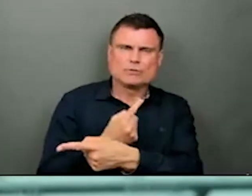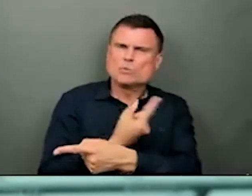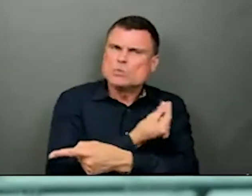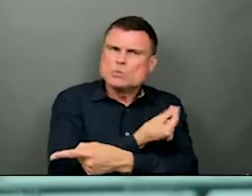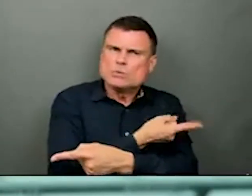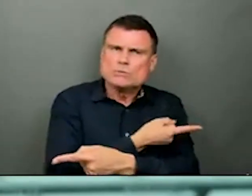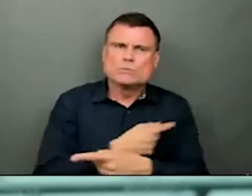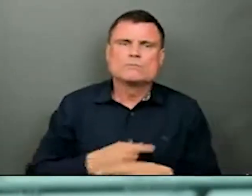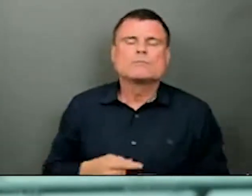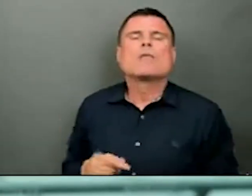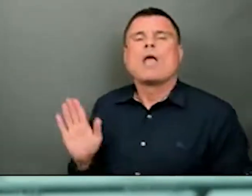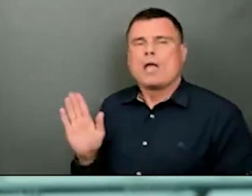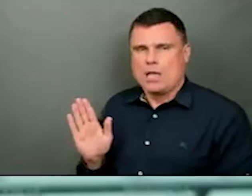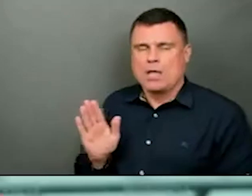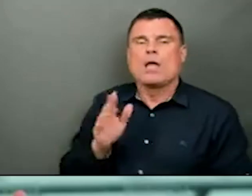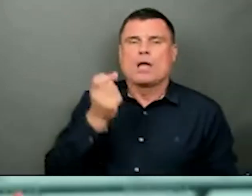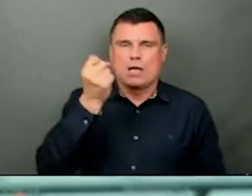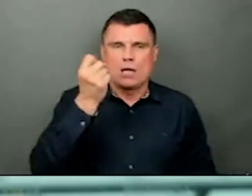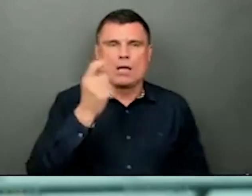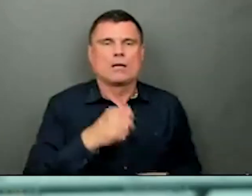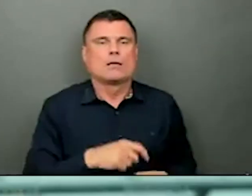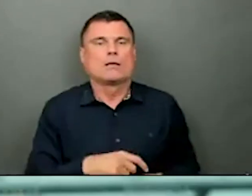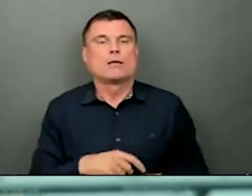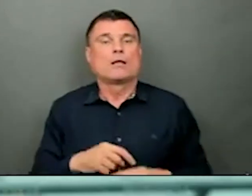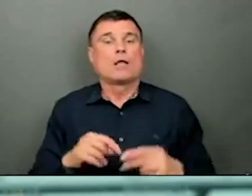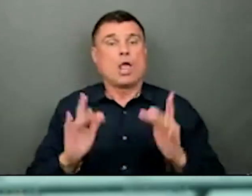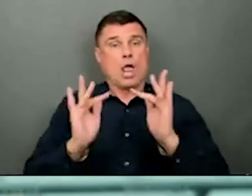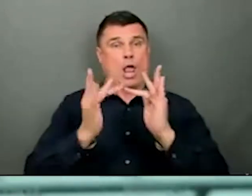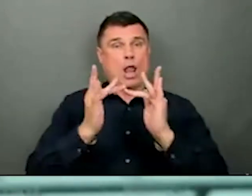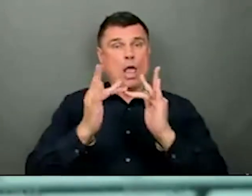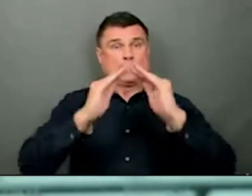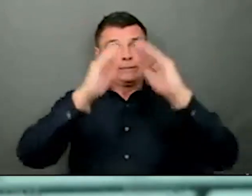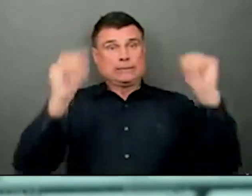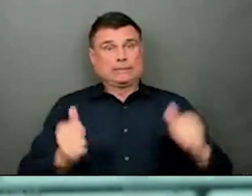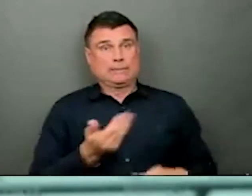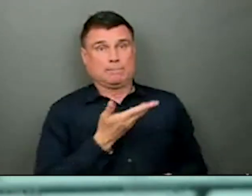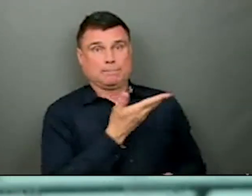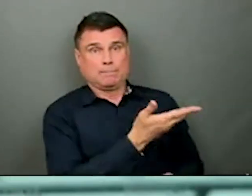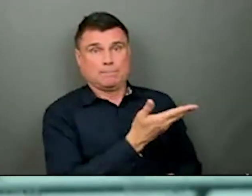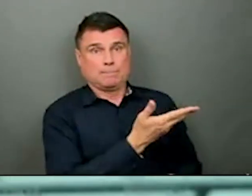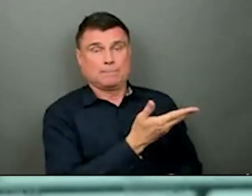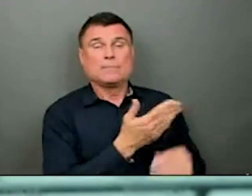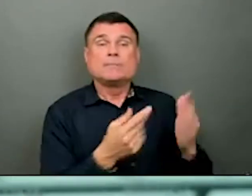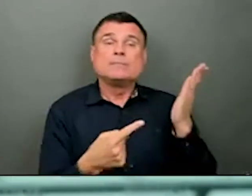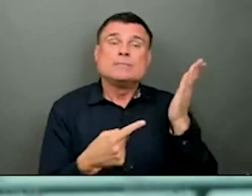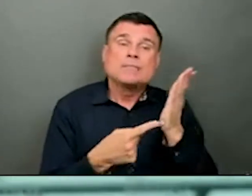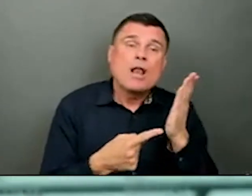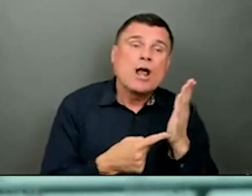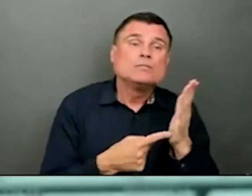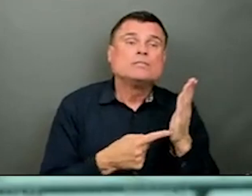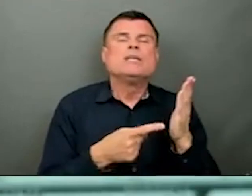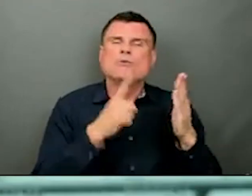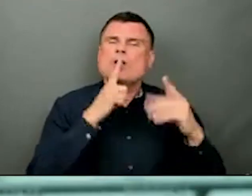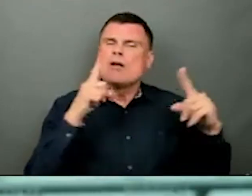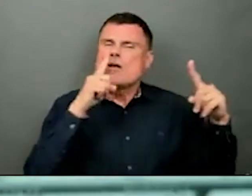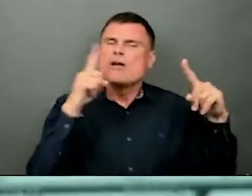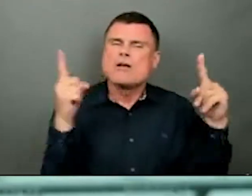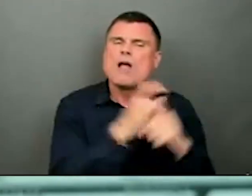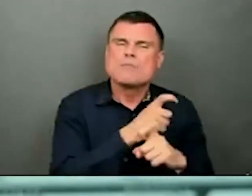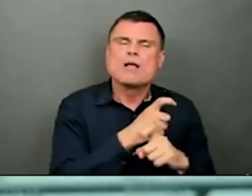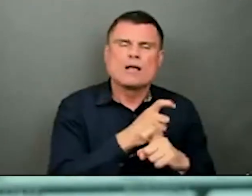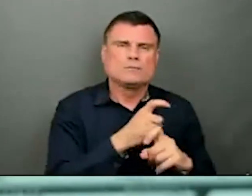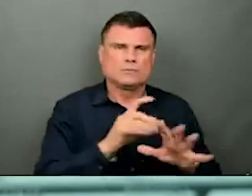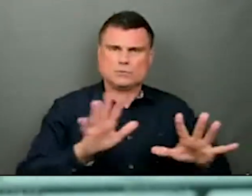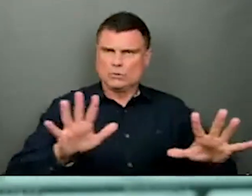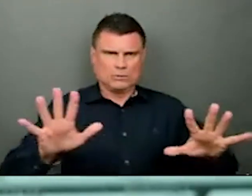us to have that ability to match vaccines to populations around the province. So it is a really important, and